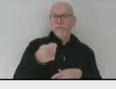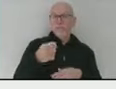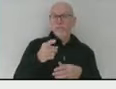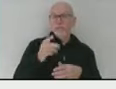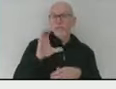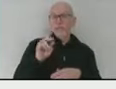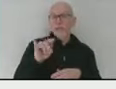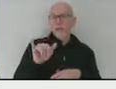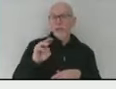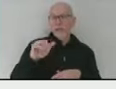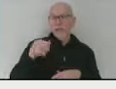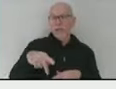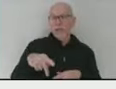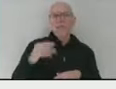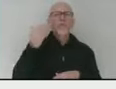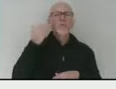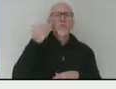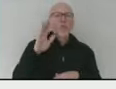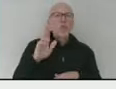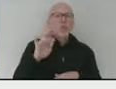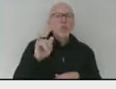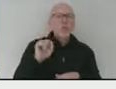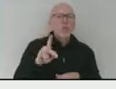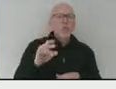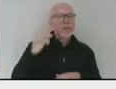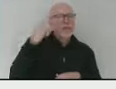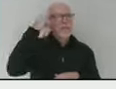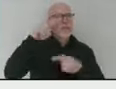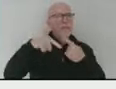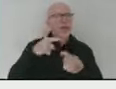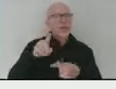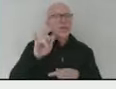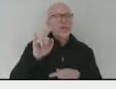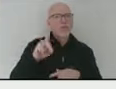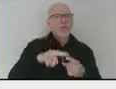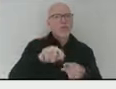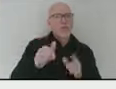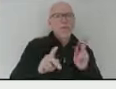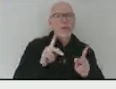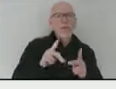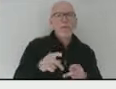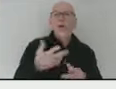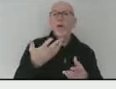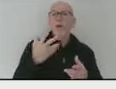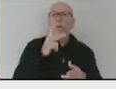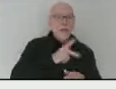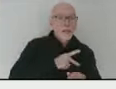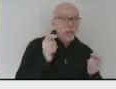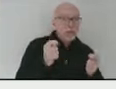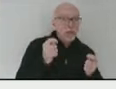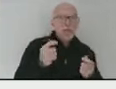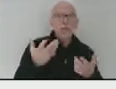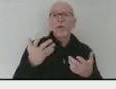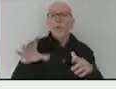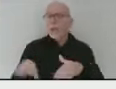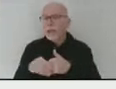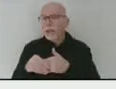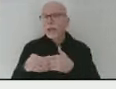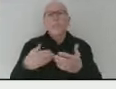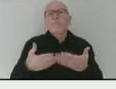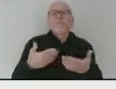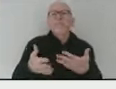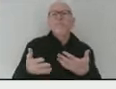map, know your risks and think about the risks to others. Whether you're looking at a holiday celebration or a wedding, be willing to make